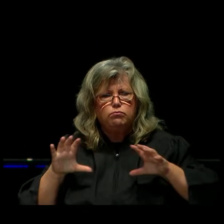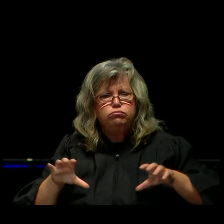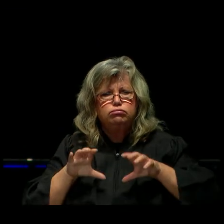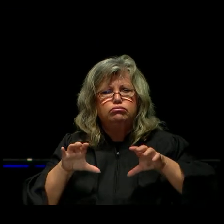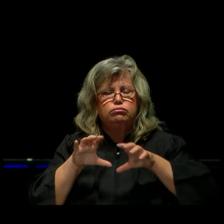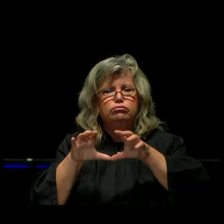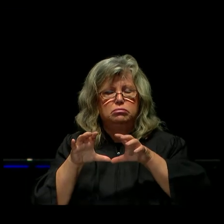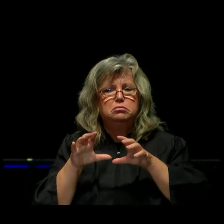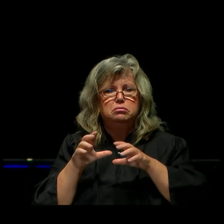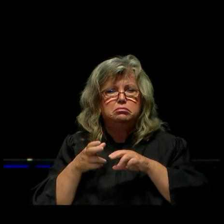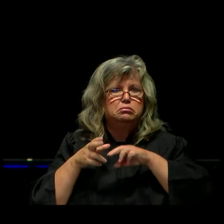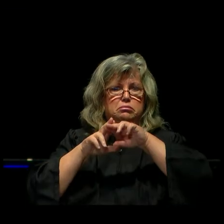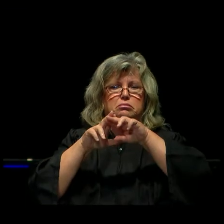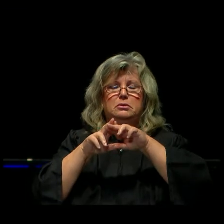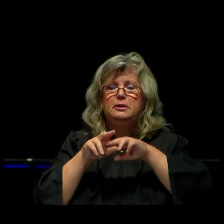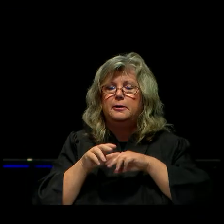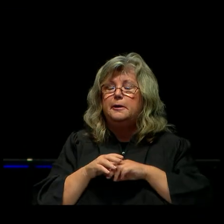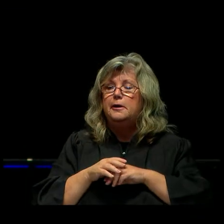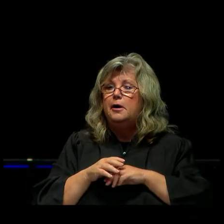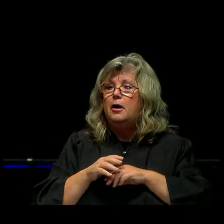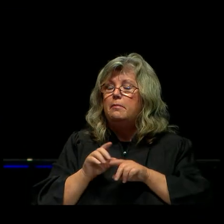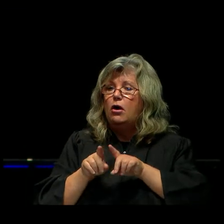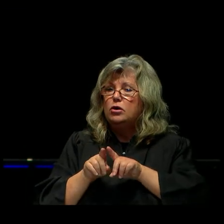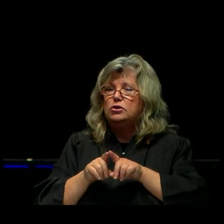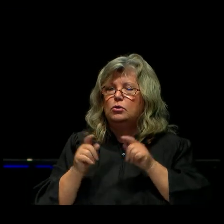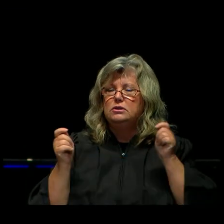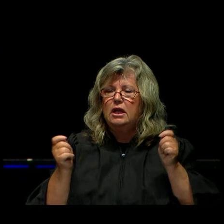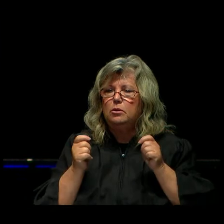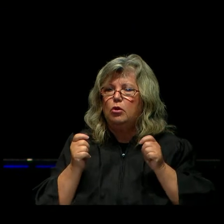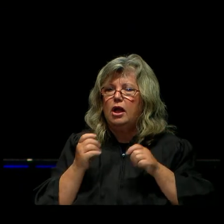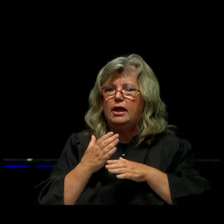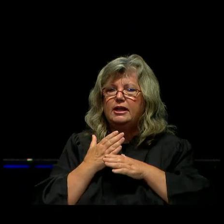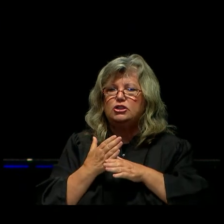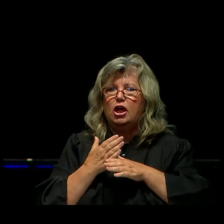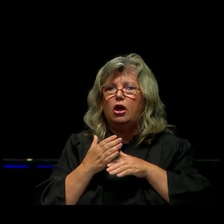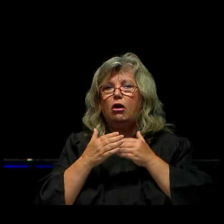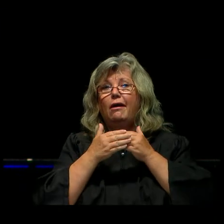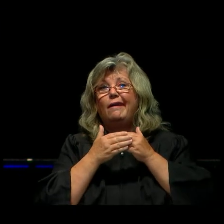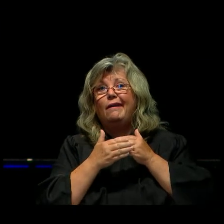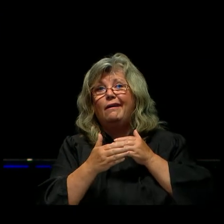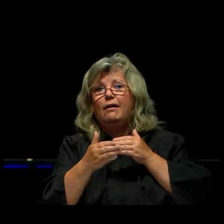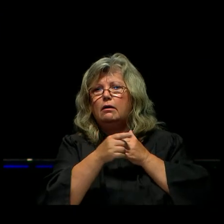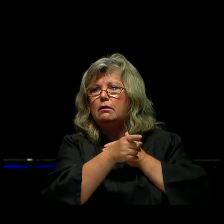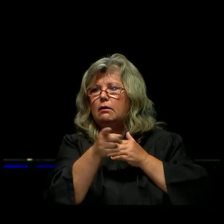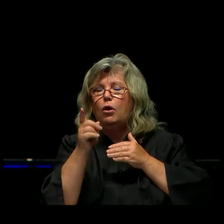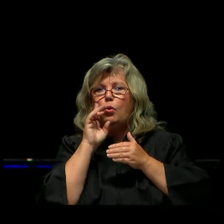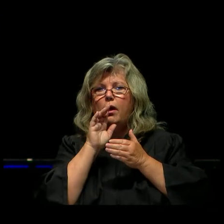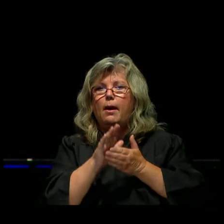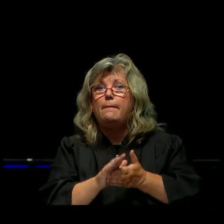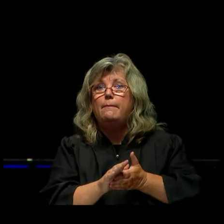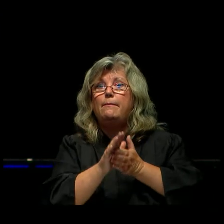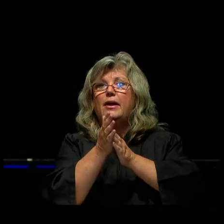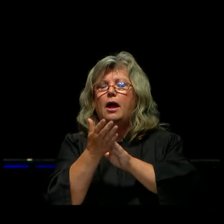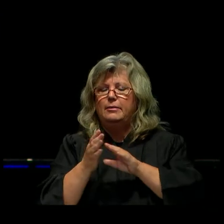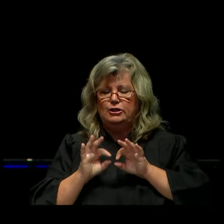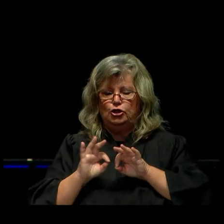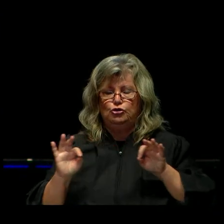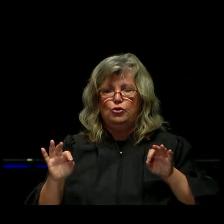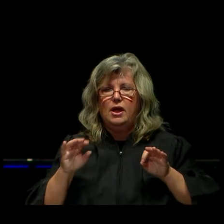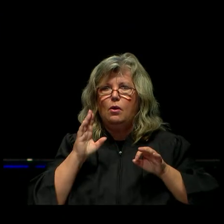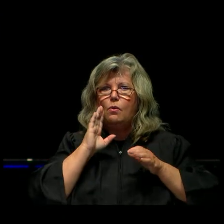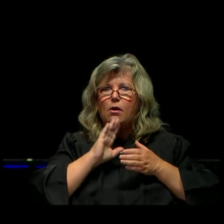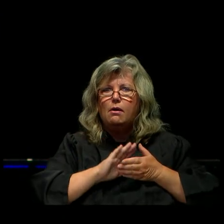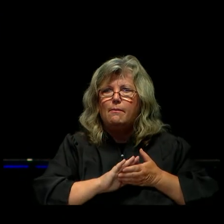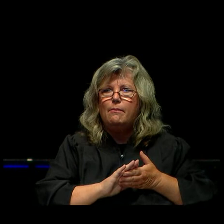also celebrate and share what are you going to become. It's a degree in becoming, so you're in